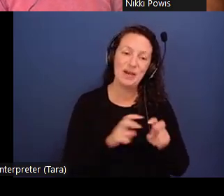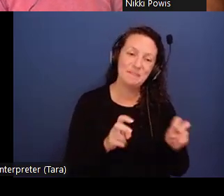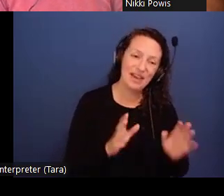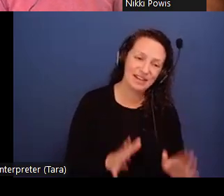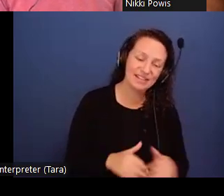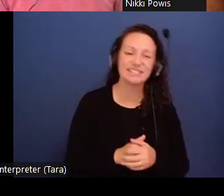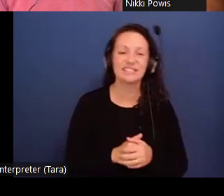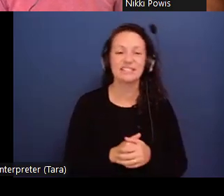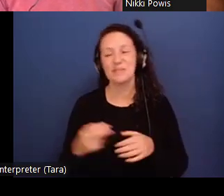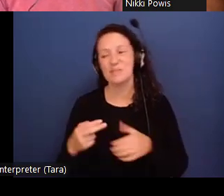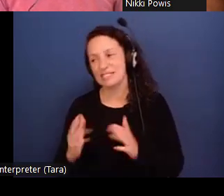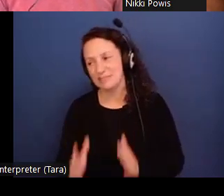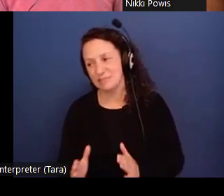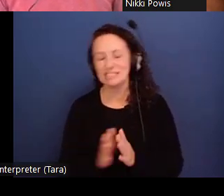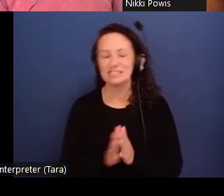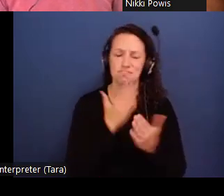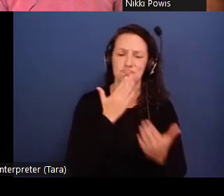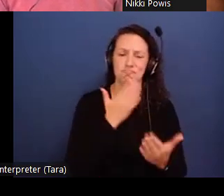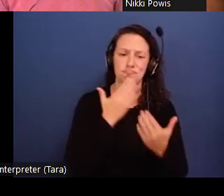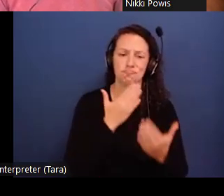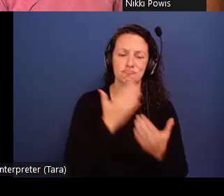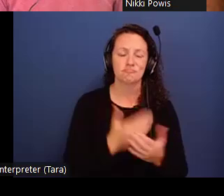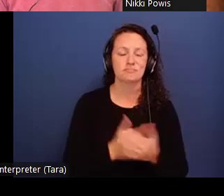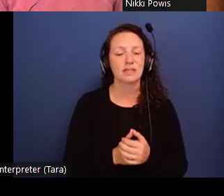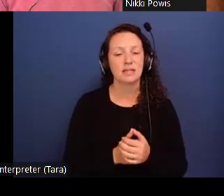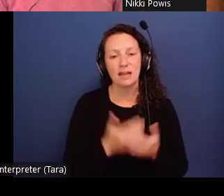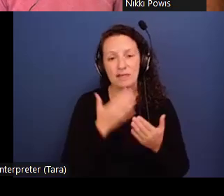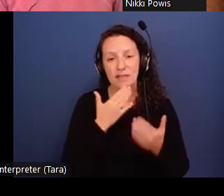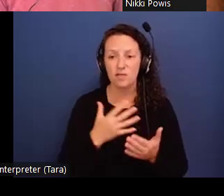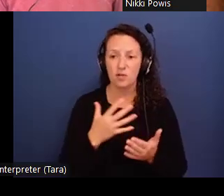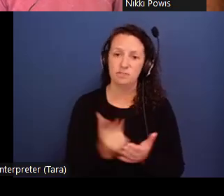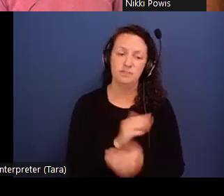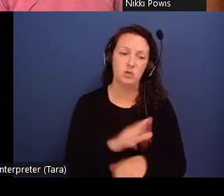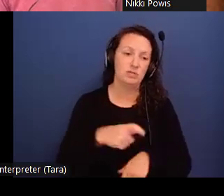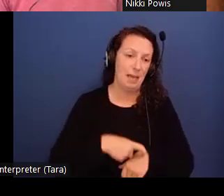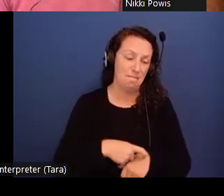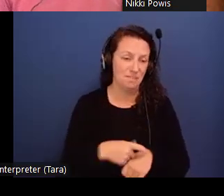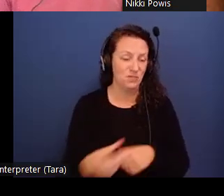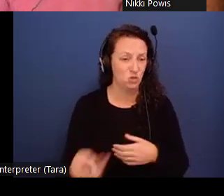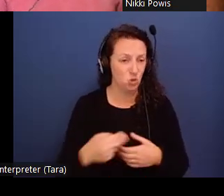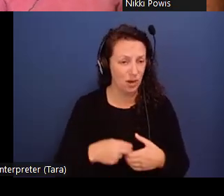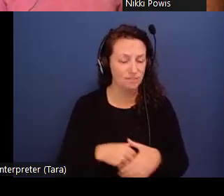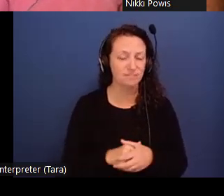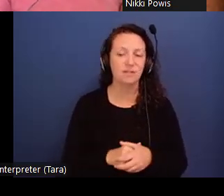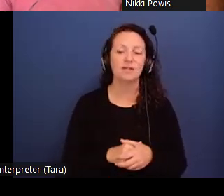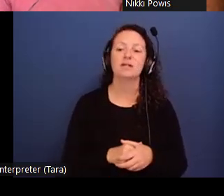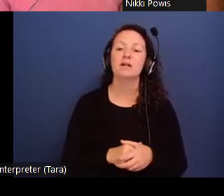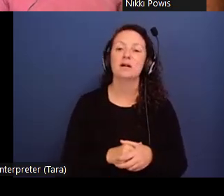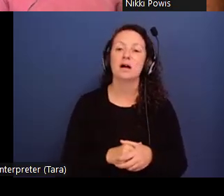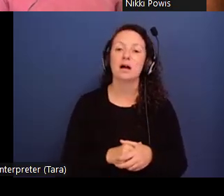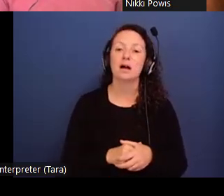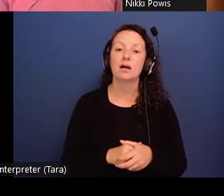our participants for taking the time and being here. The important thing is for